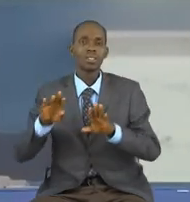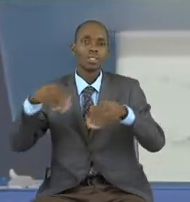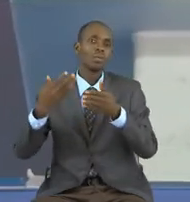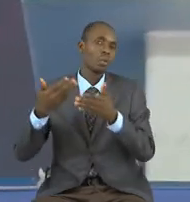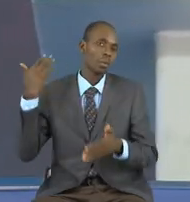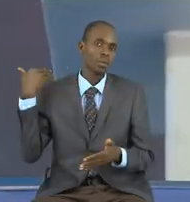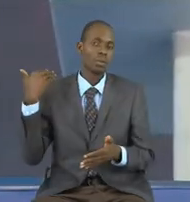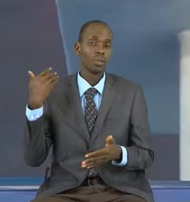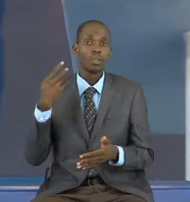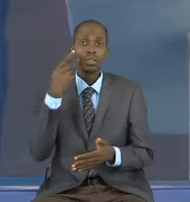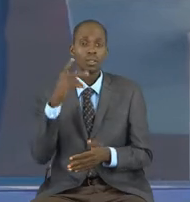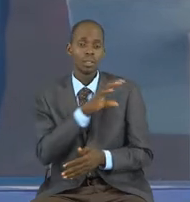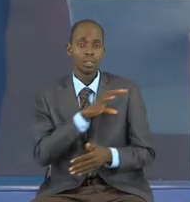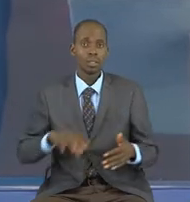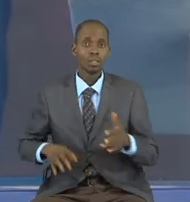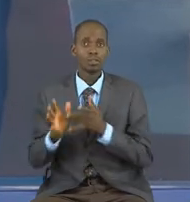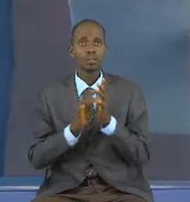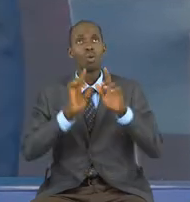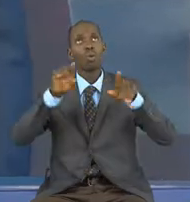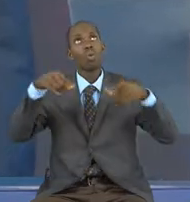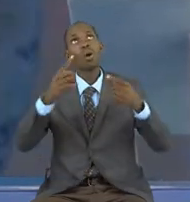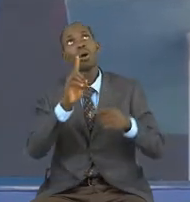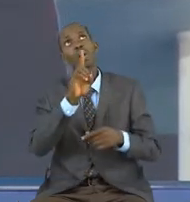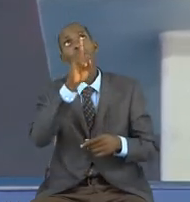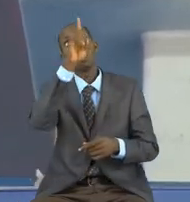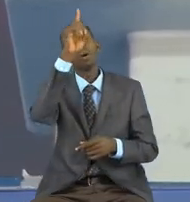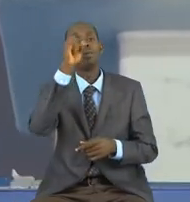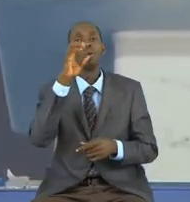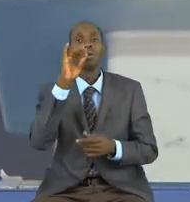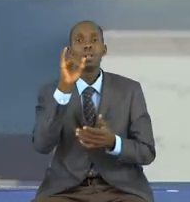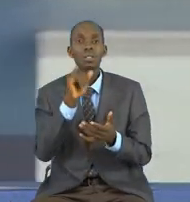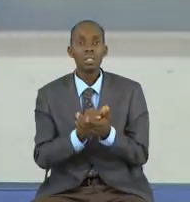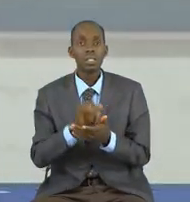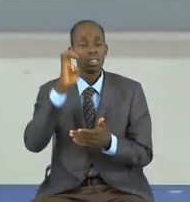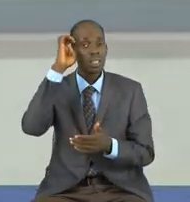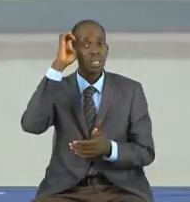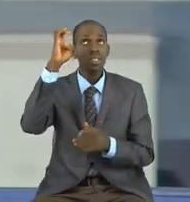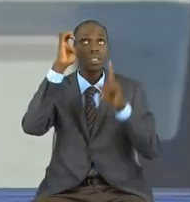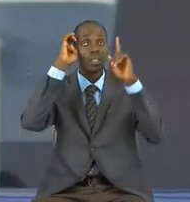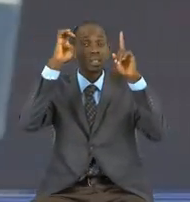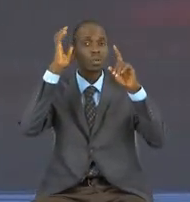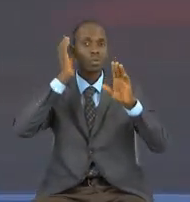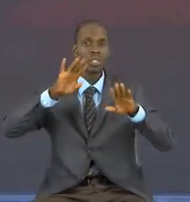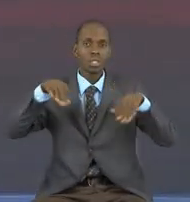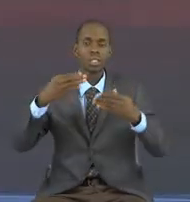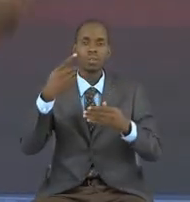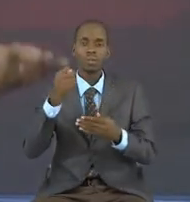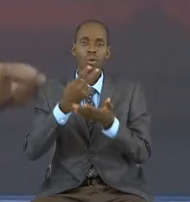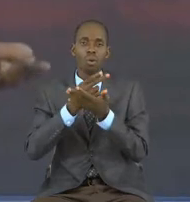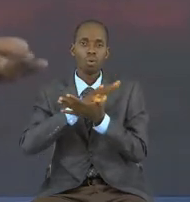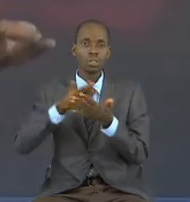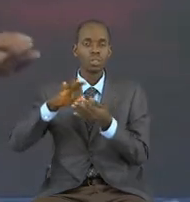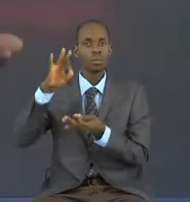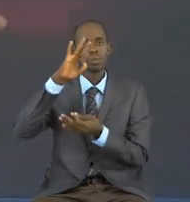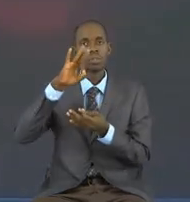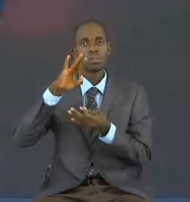Jesus went up so that he will give the Holy Ghost, shed